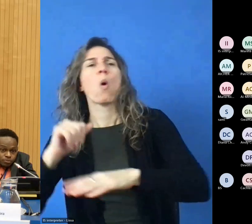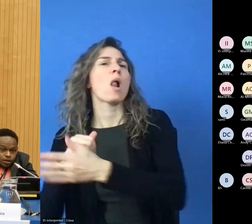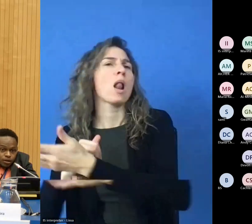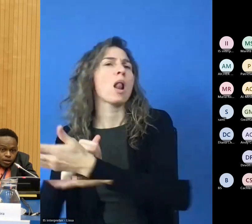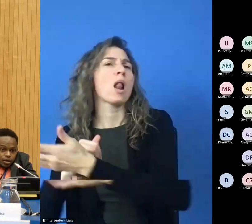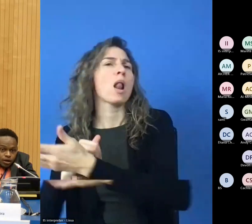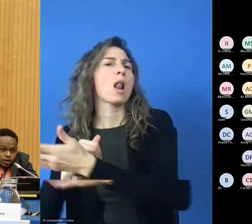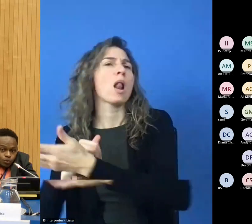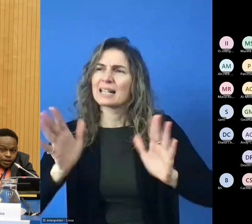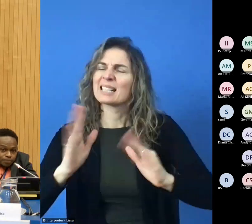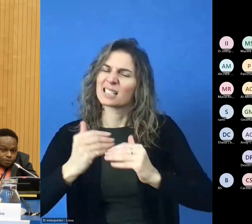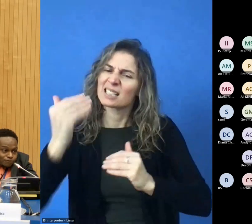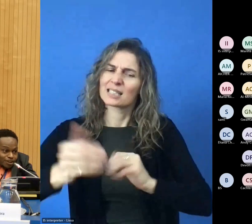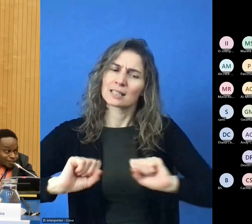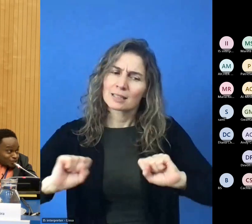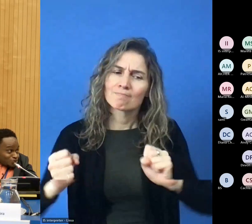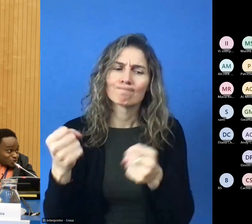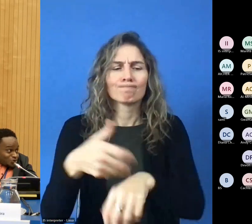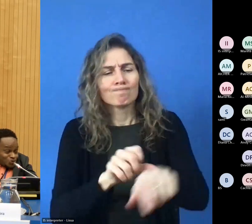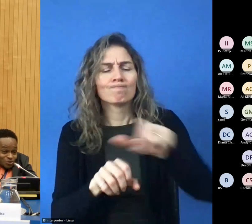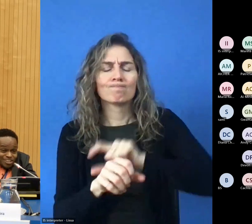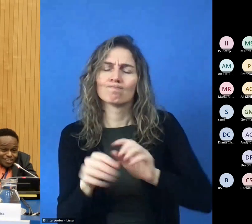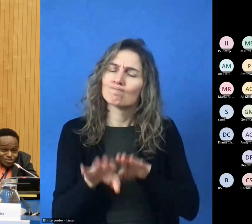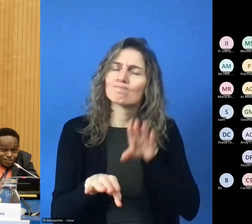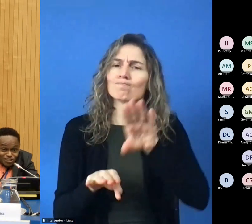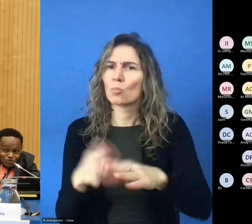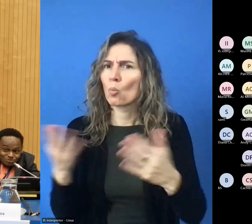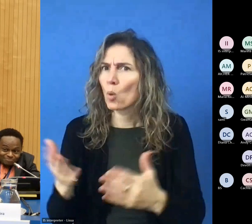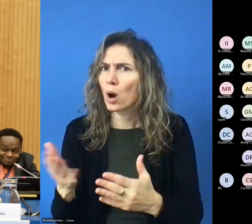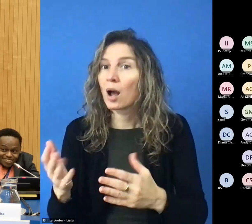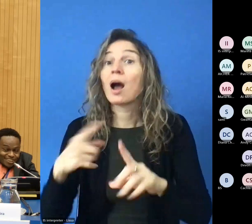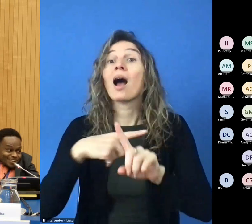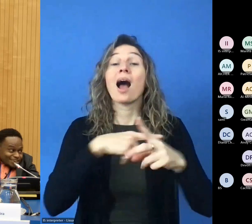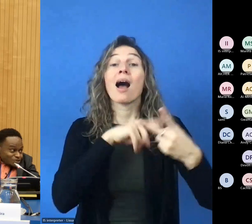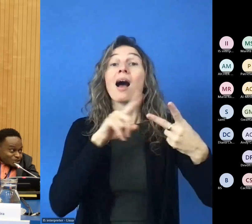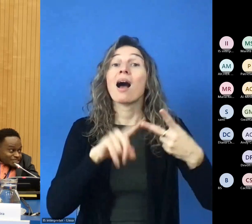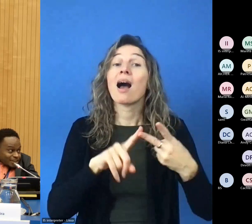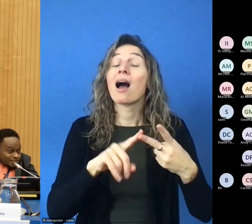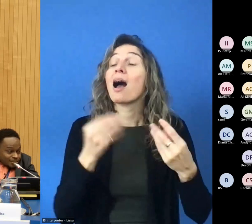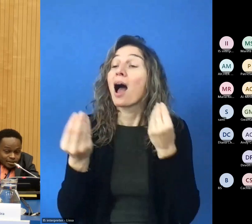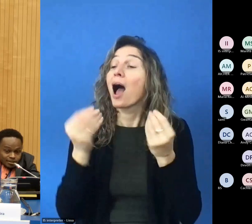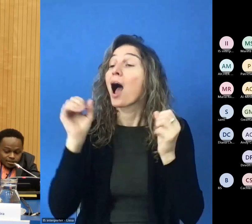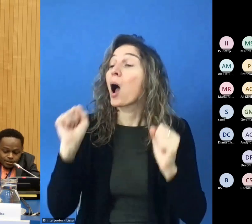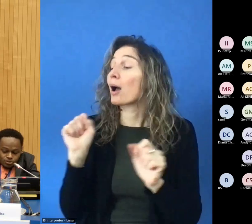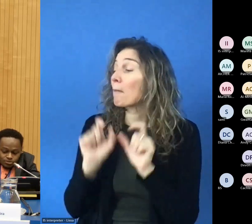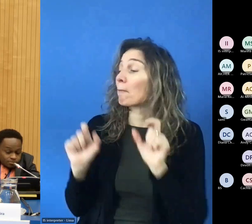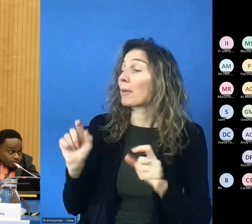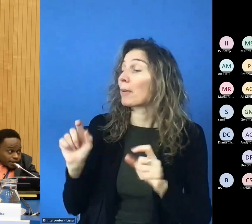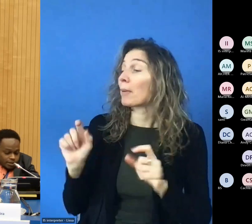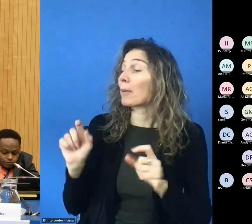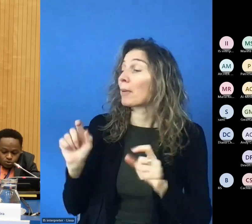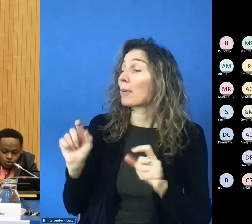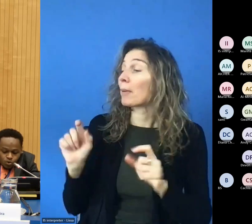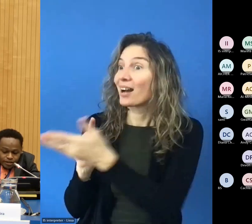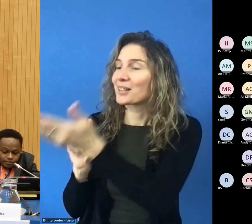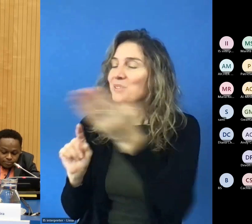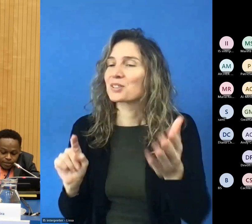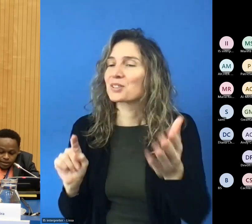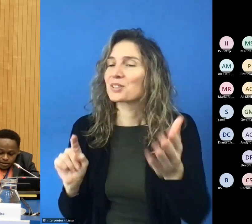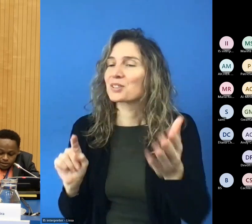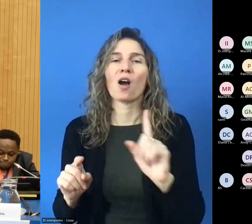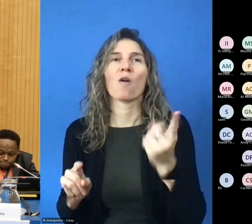room, where can people find you to talk to you? And we're going to start on my left with